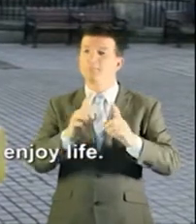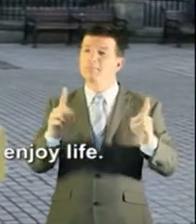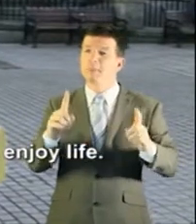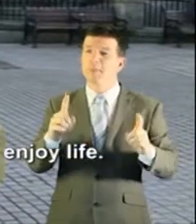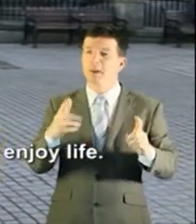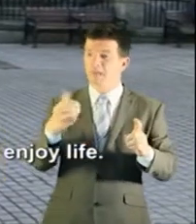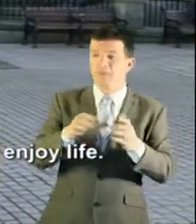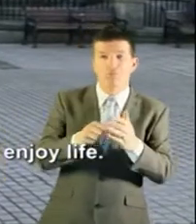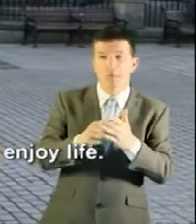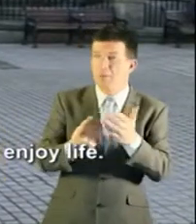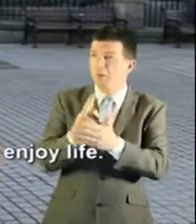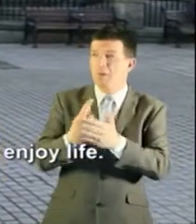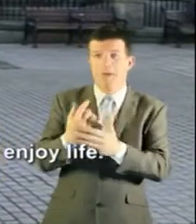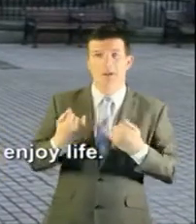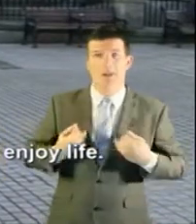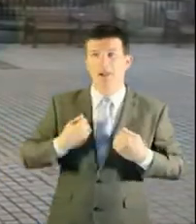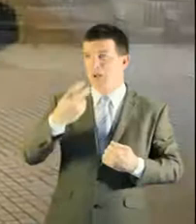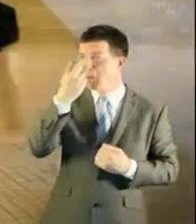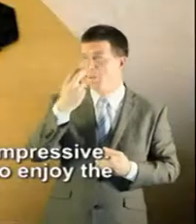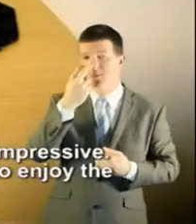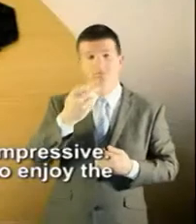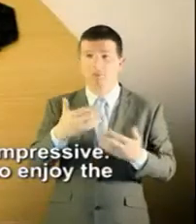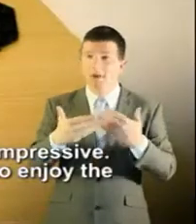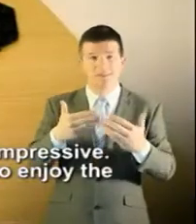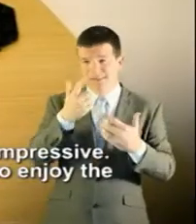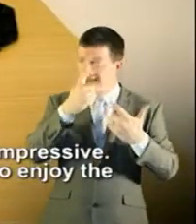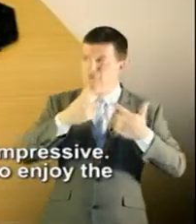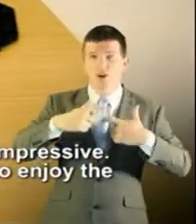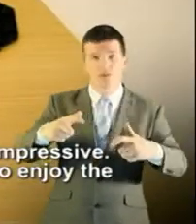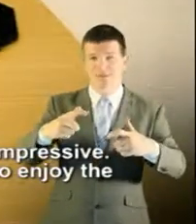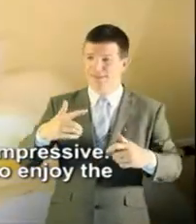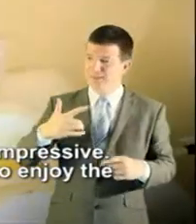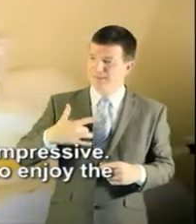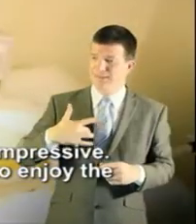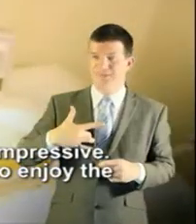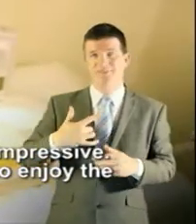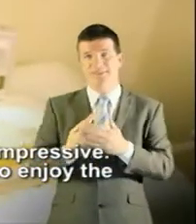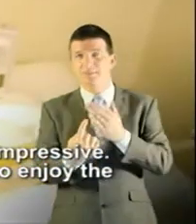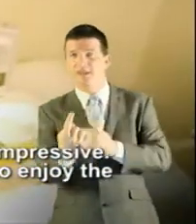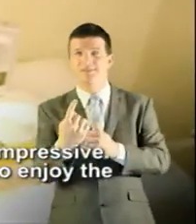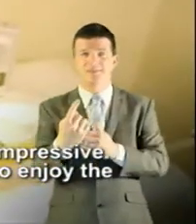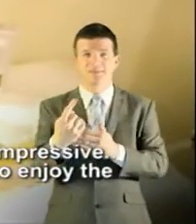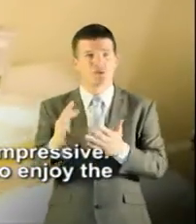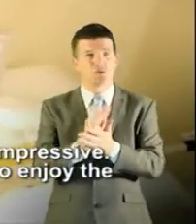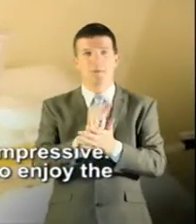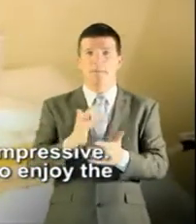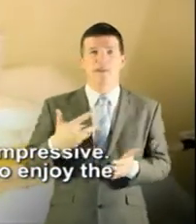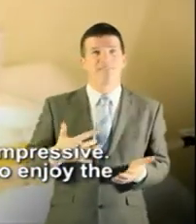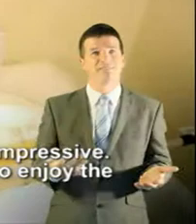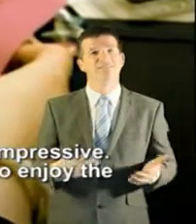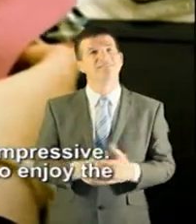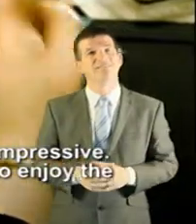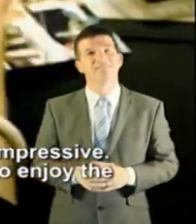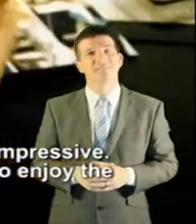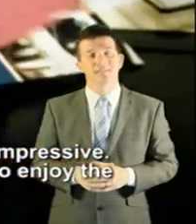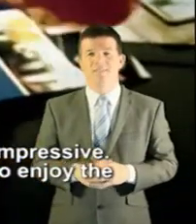and enjoy life. They don't have to simply give up. Assistive technology is becoming more and more impressive. It allows people to